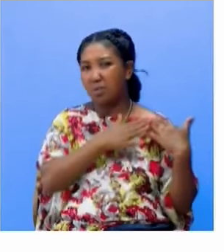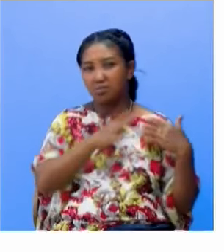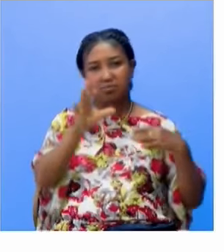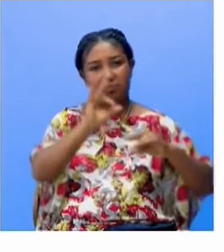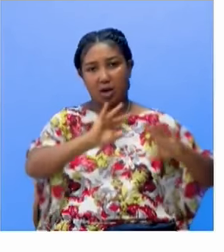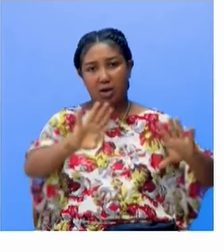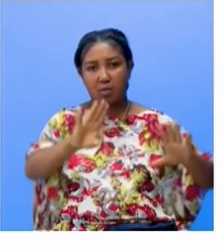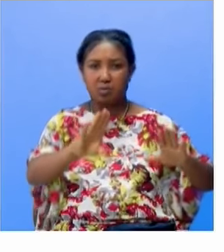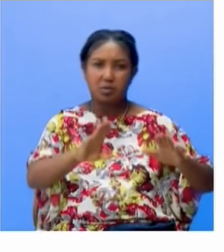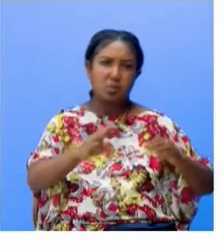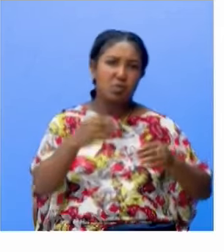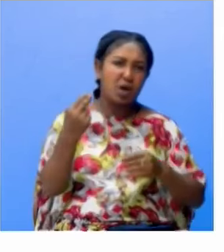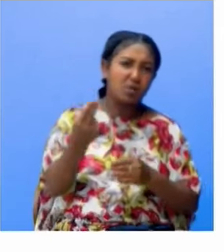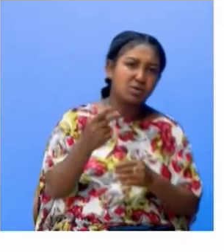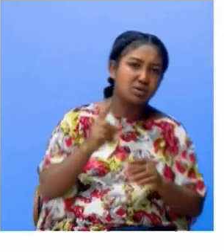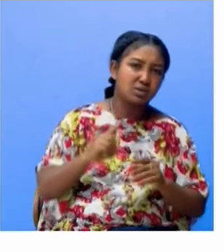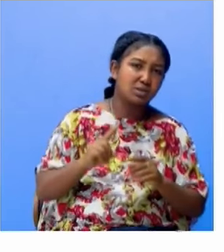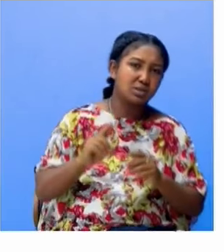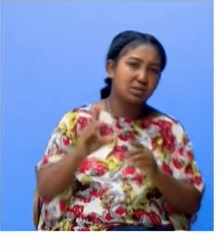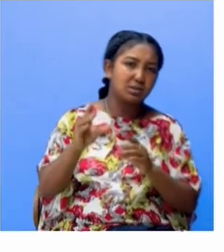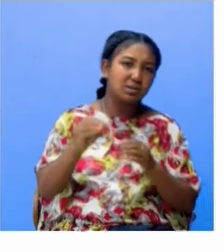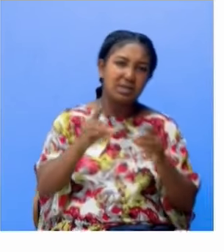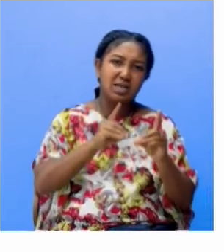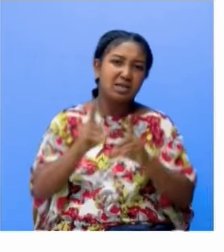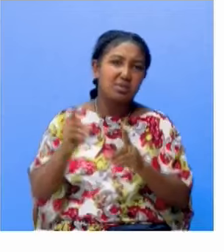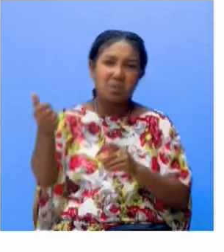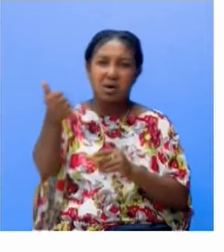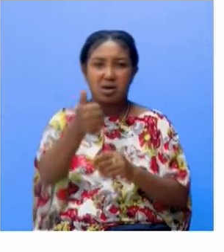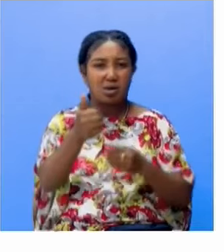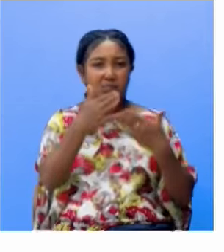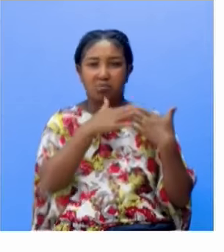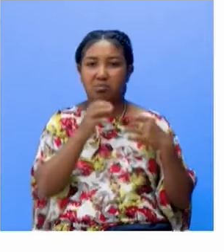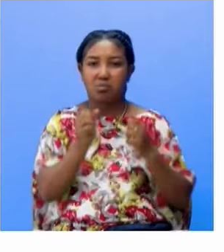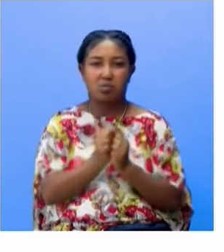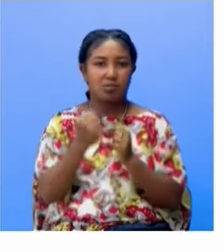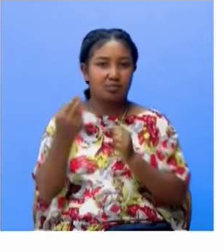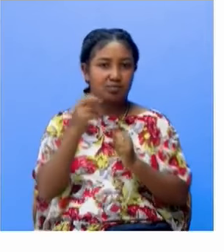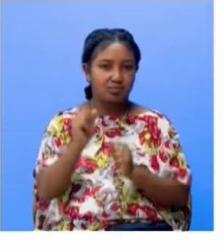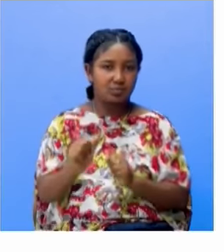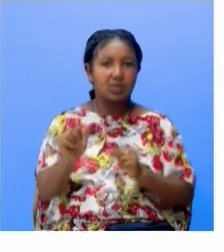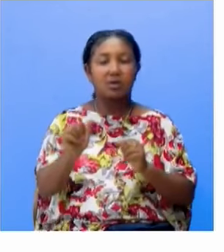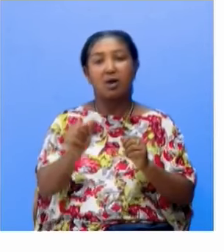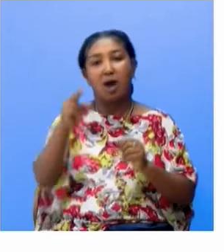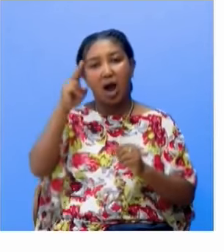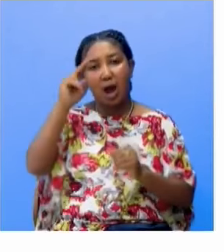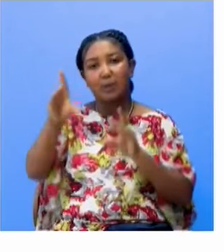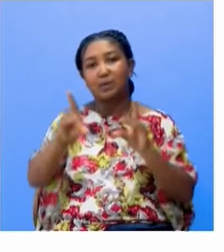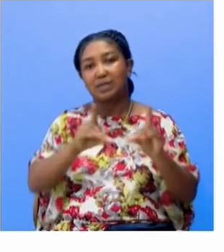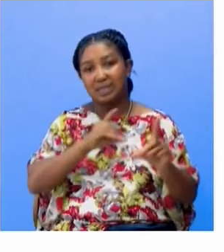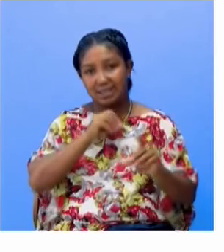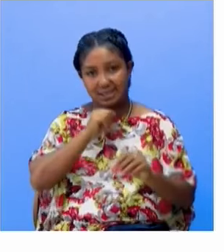We can use did with any subject. Is it clear? Habib didn't.